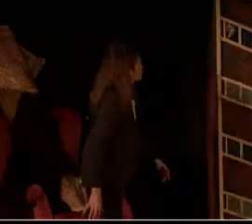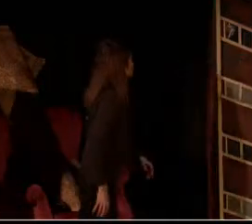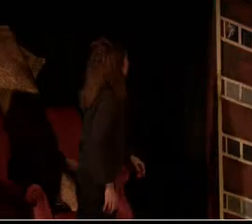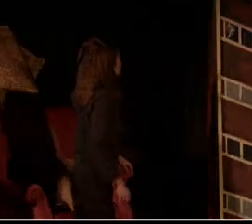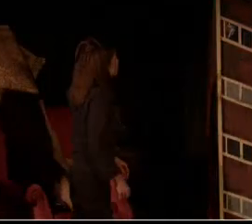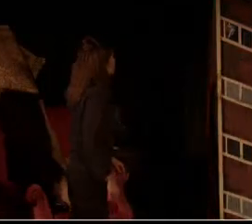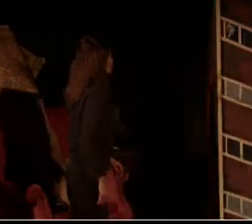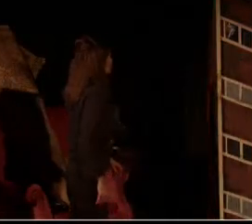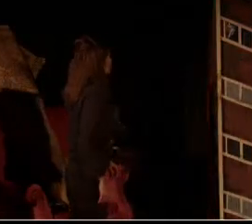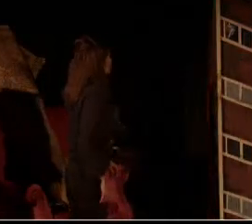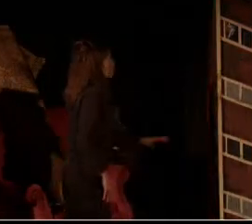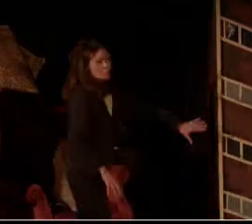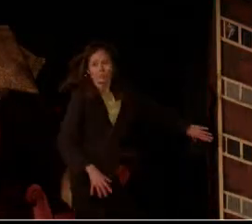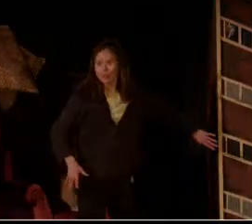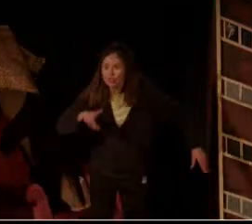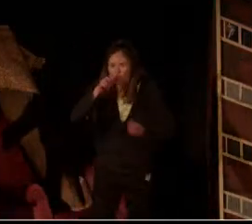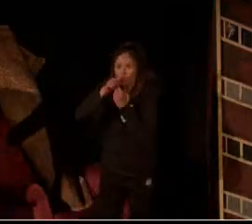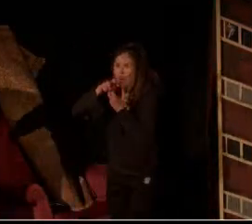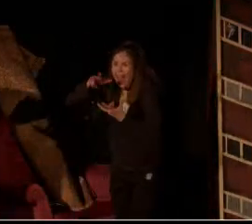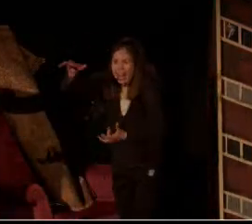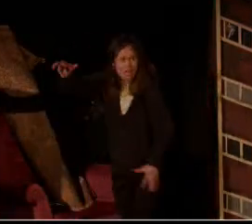Yes!